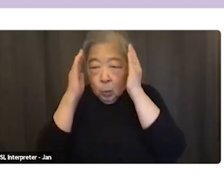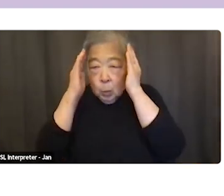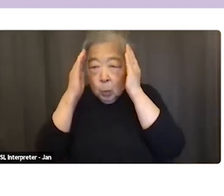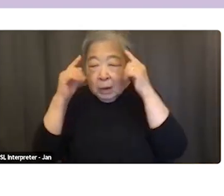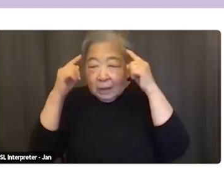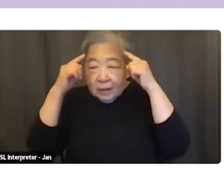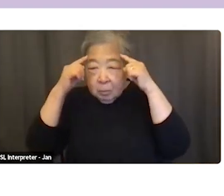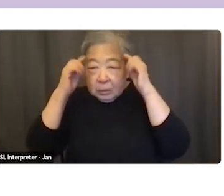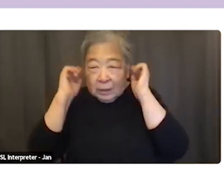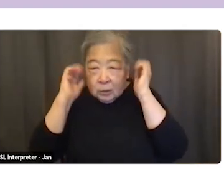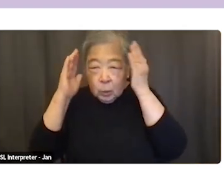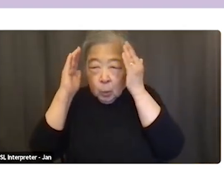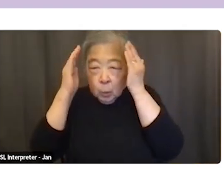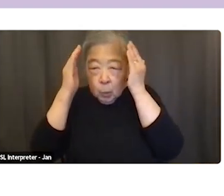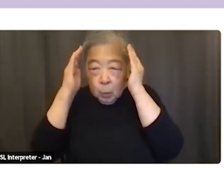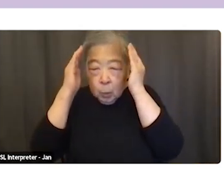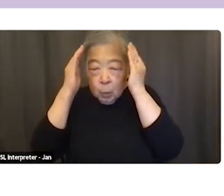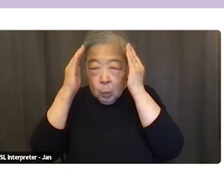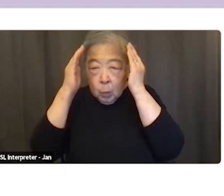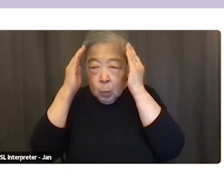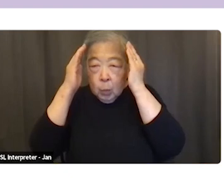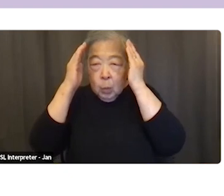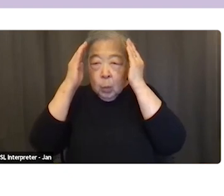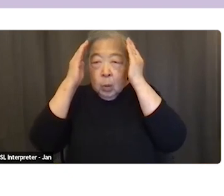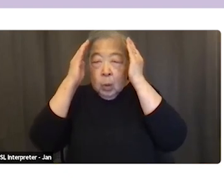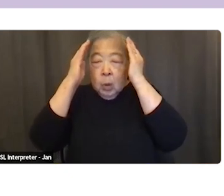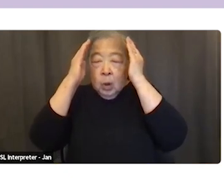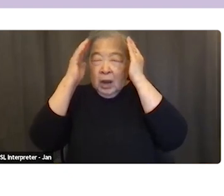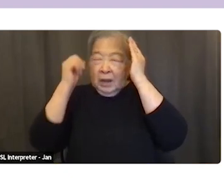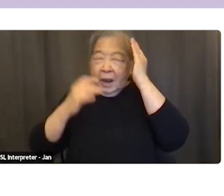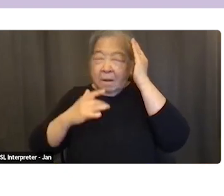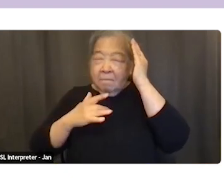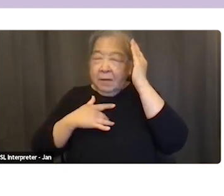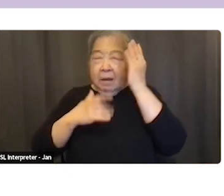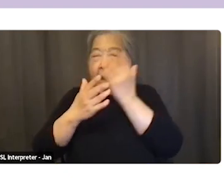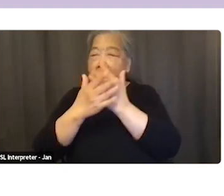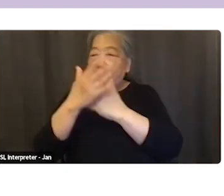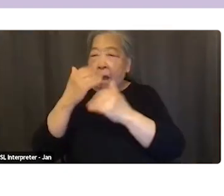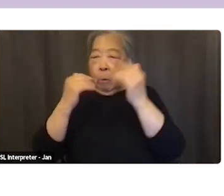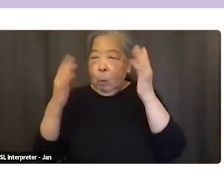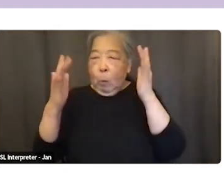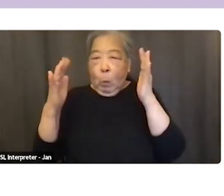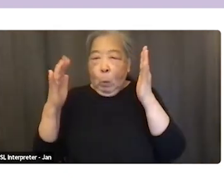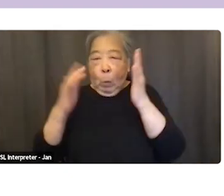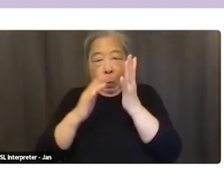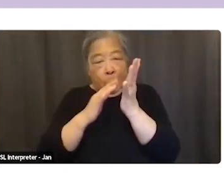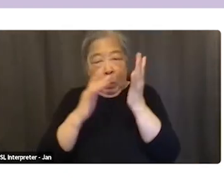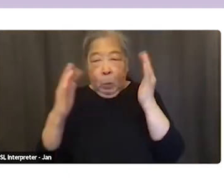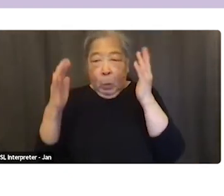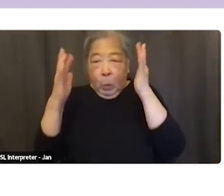and just feel the hum and the tingling sensation of your hands. And